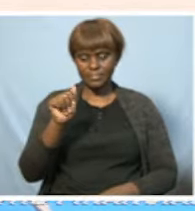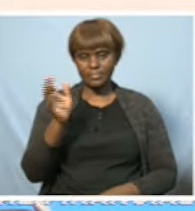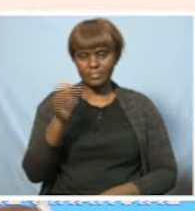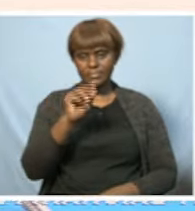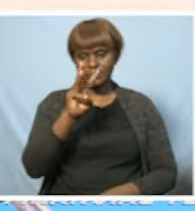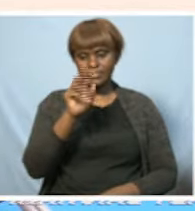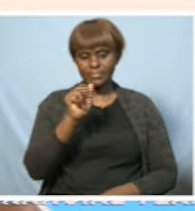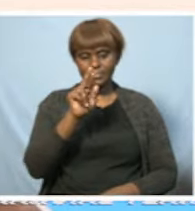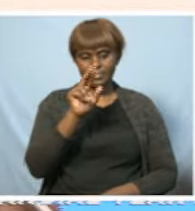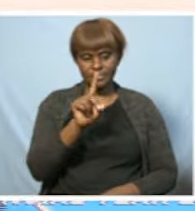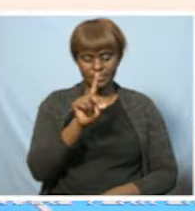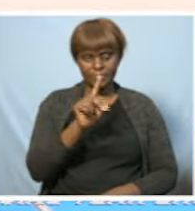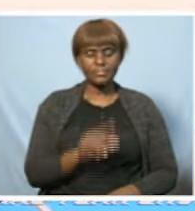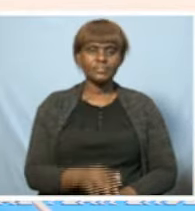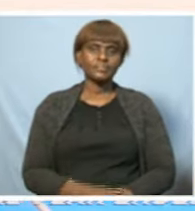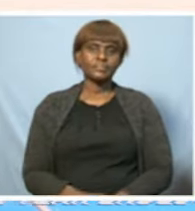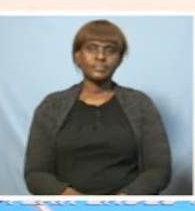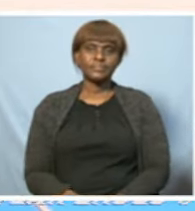Okay.